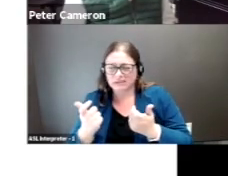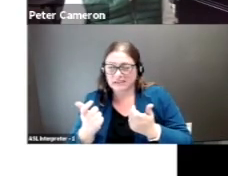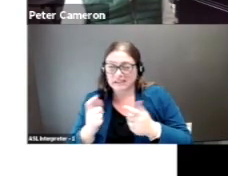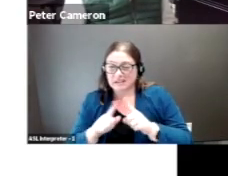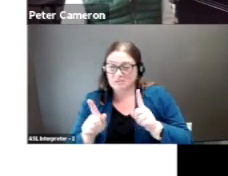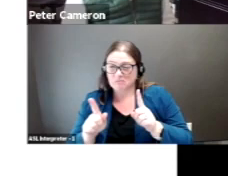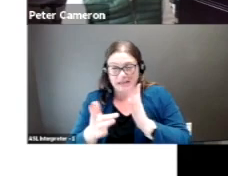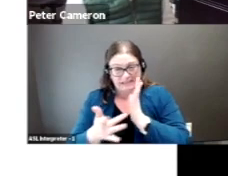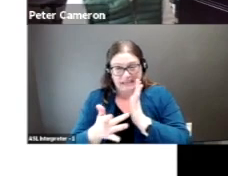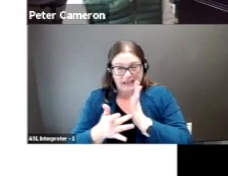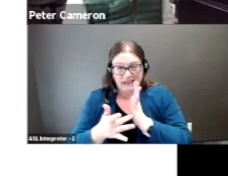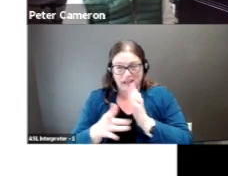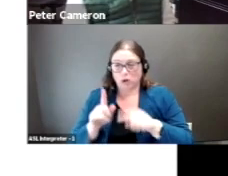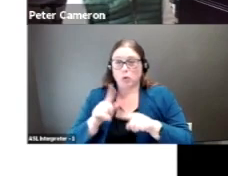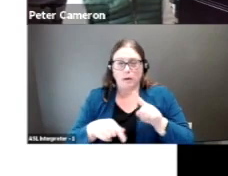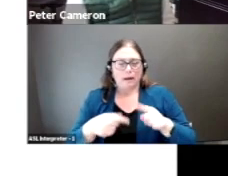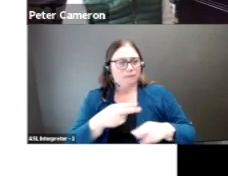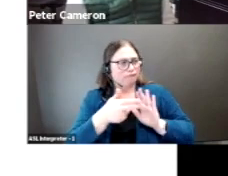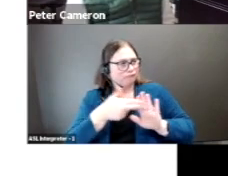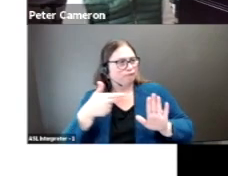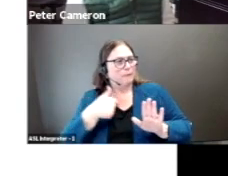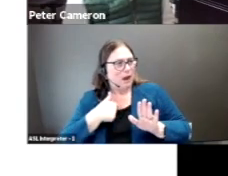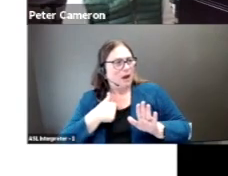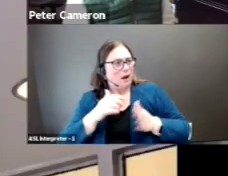co-op unless you're incorporated as such.